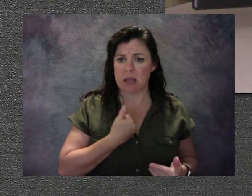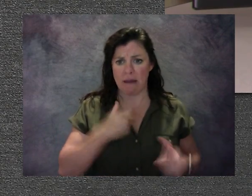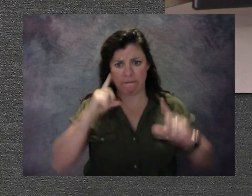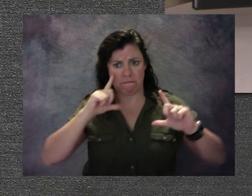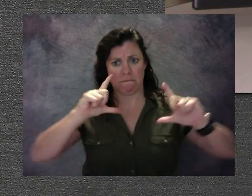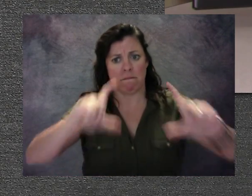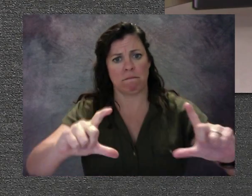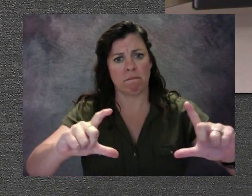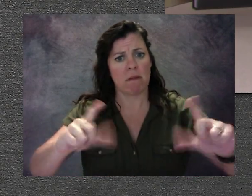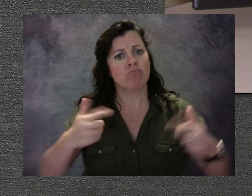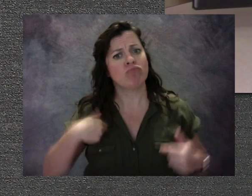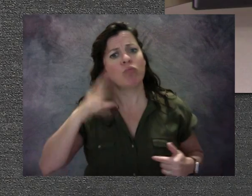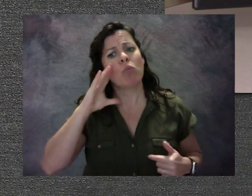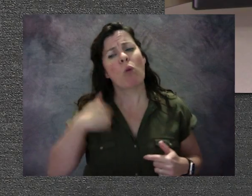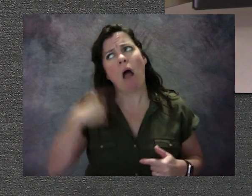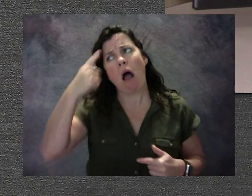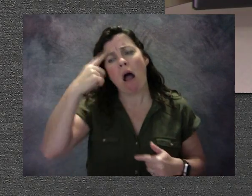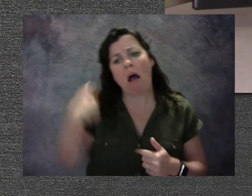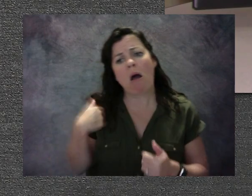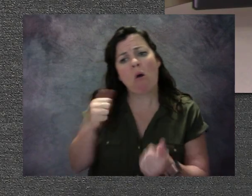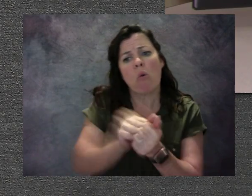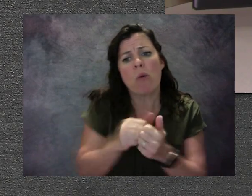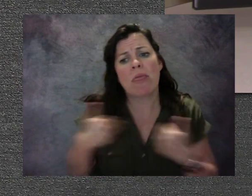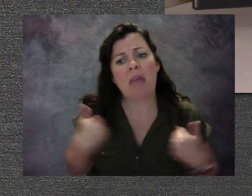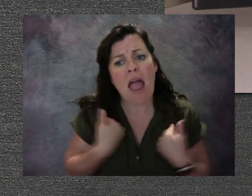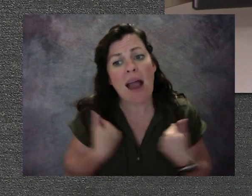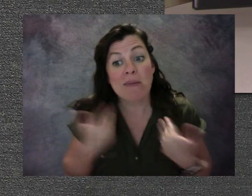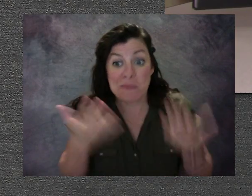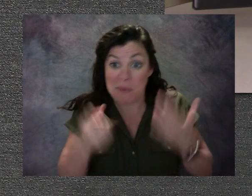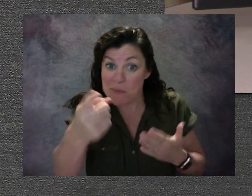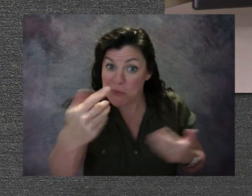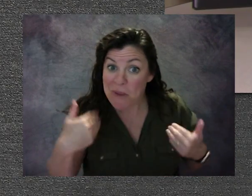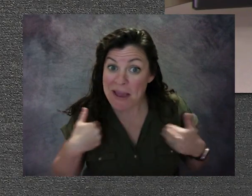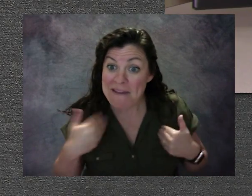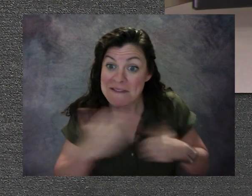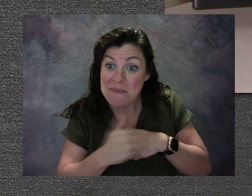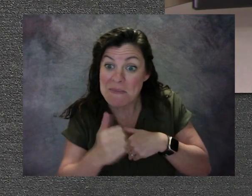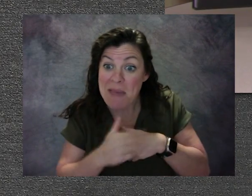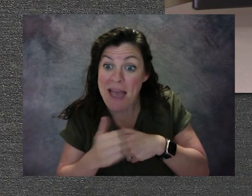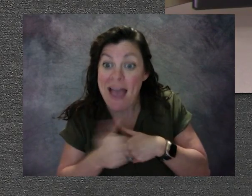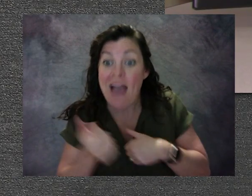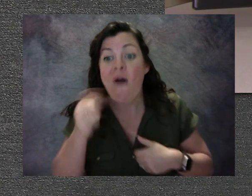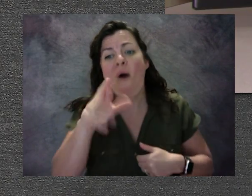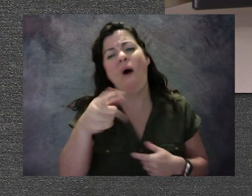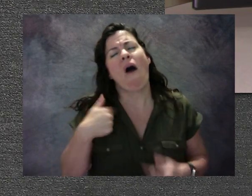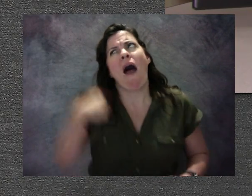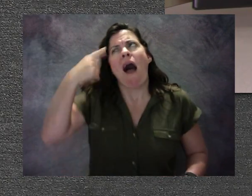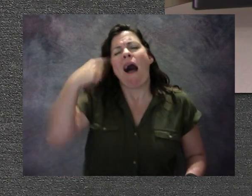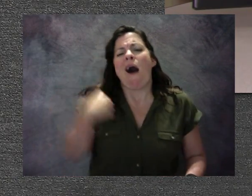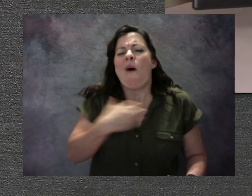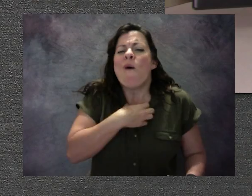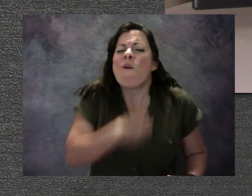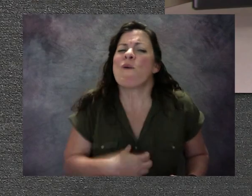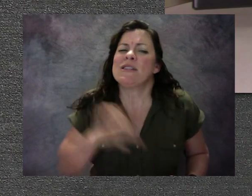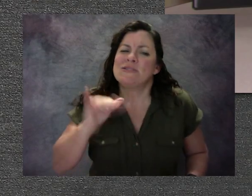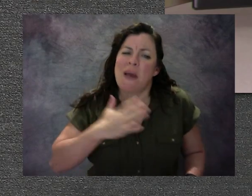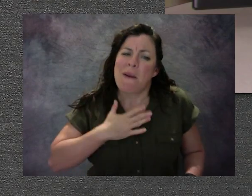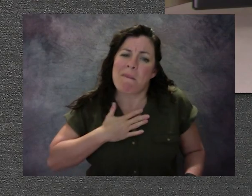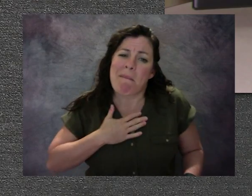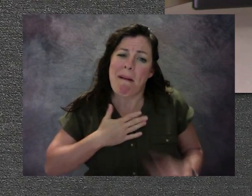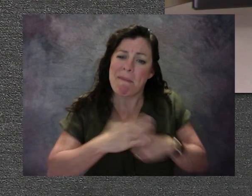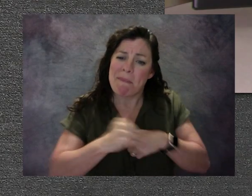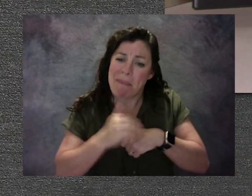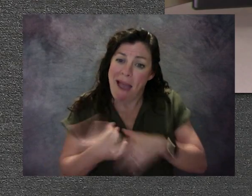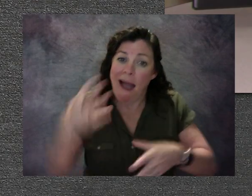have a pet, you could include something that you might want to have. Can you think of some things you would have? If I